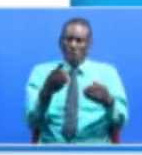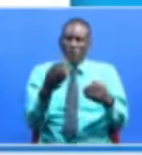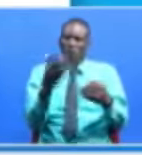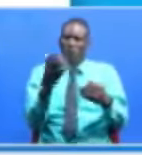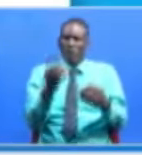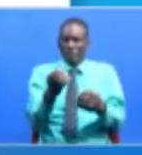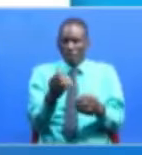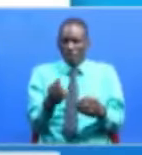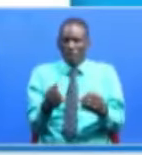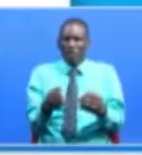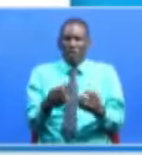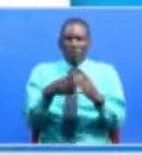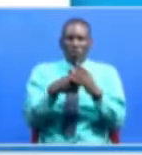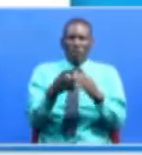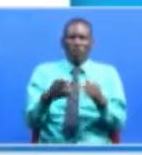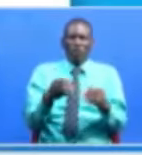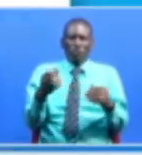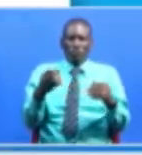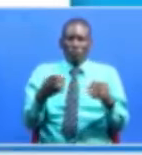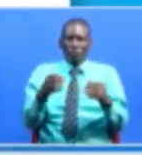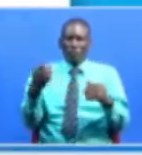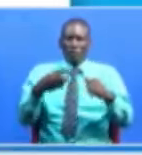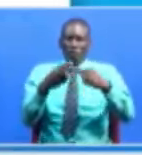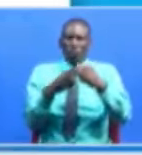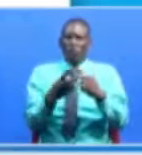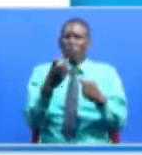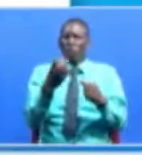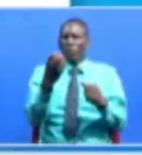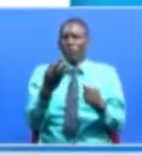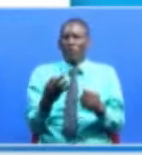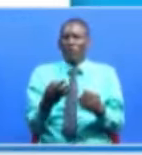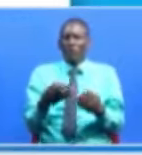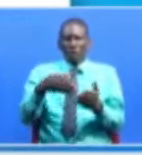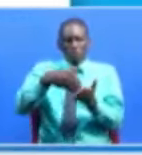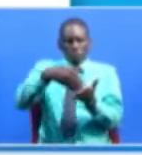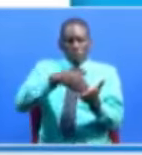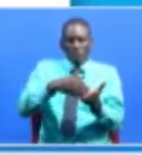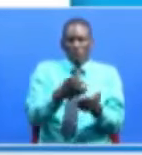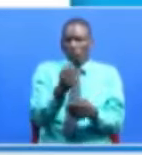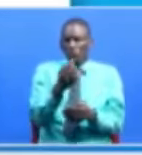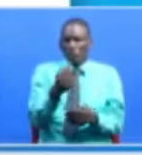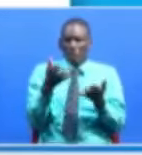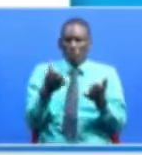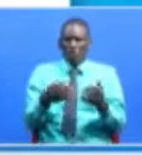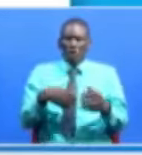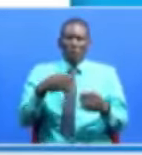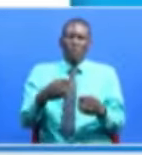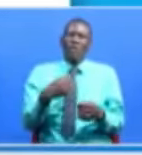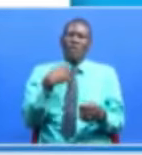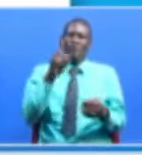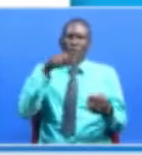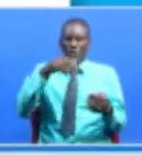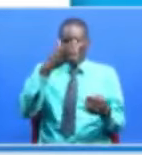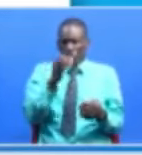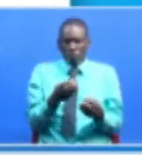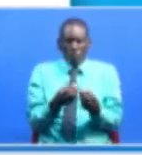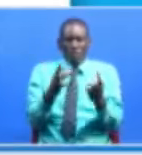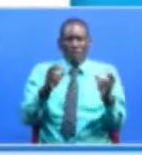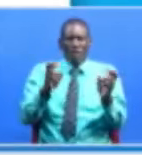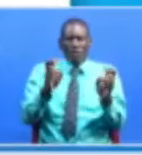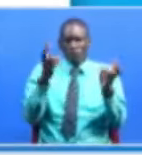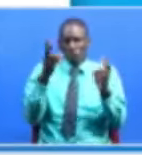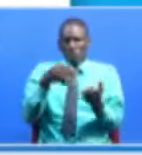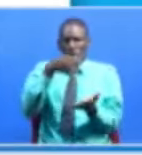shillings at the start of July 2023. The depreciation of the shilling has been attributed to multiple factors,